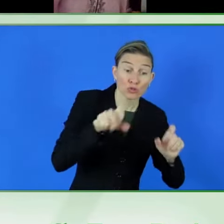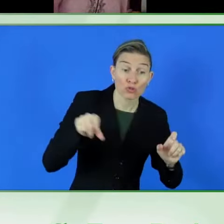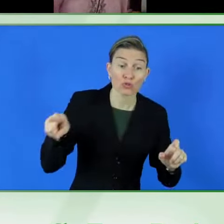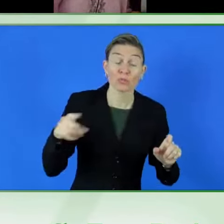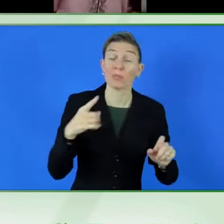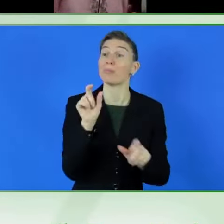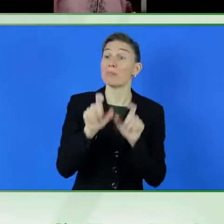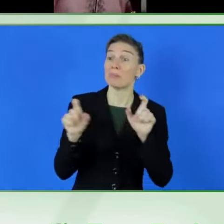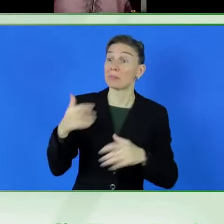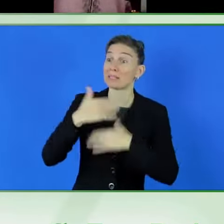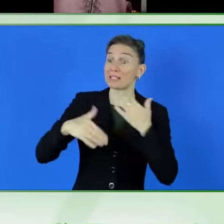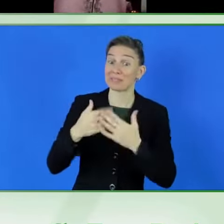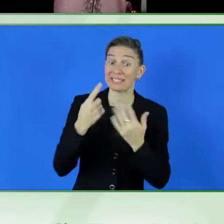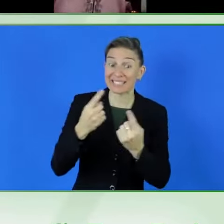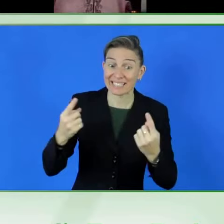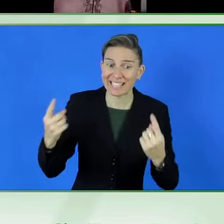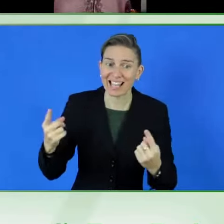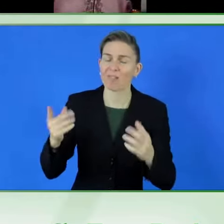their rights,